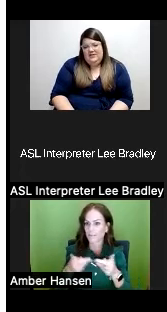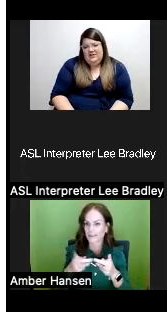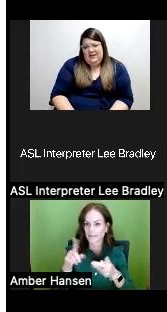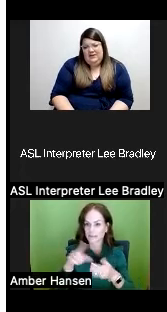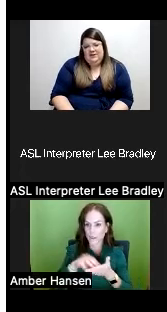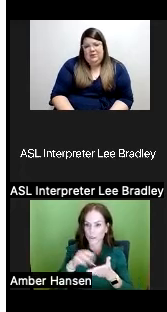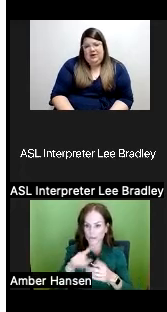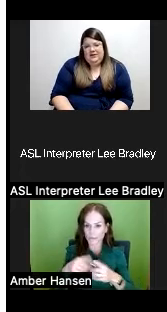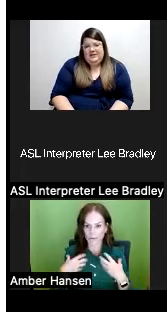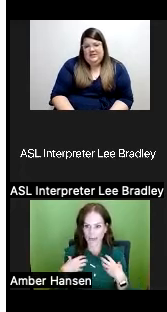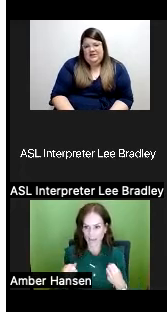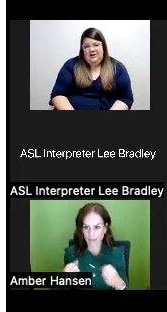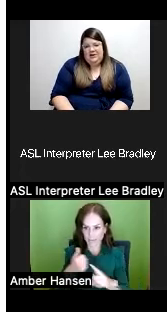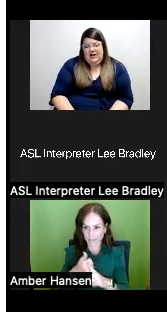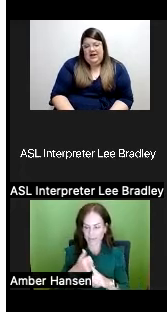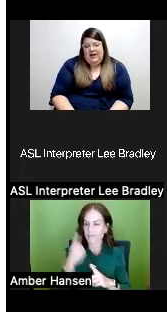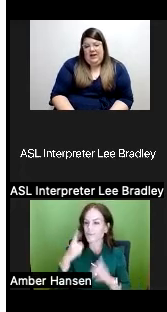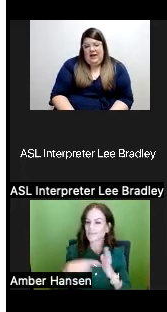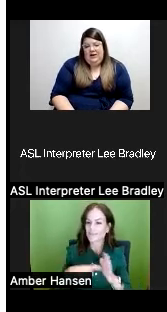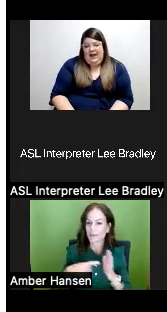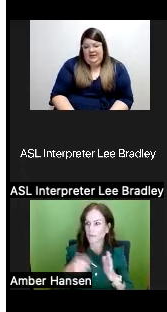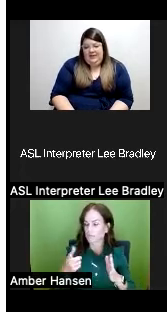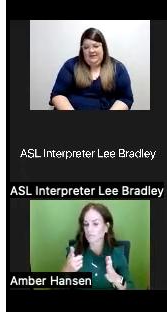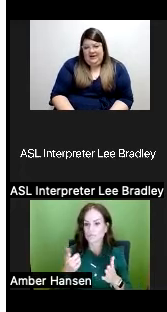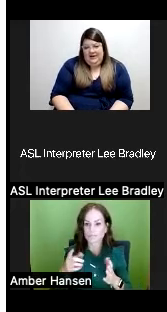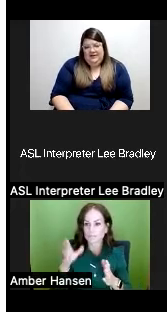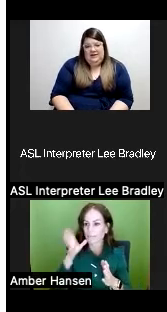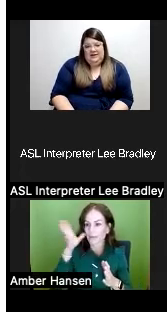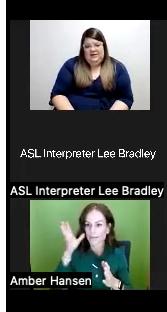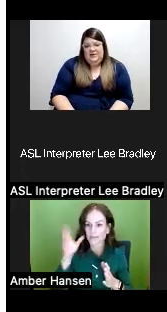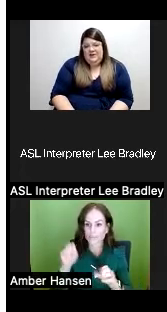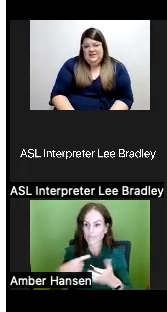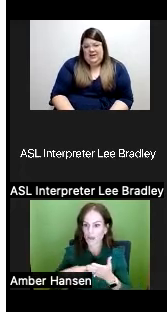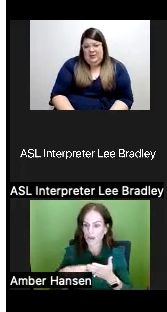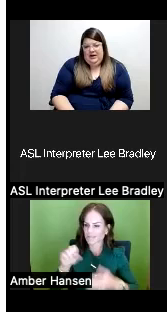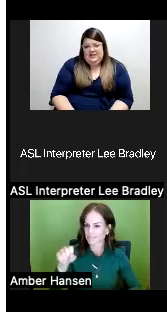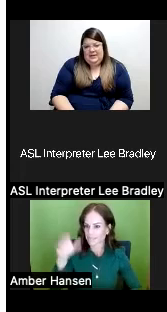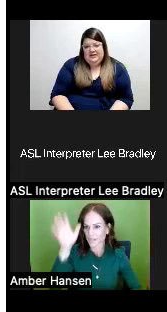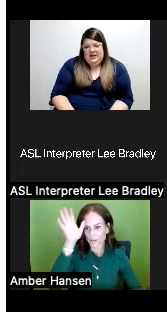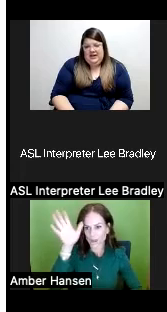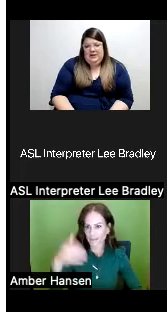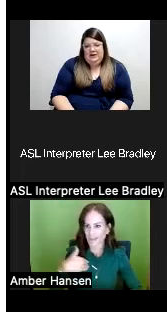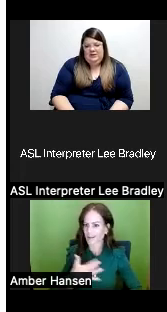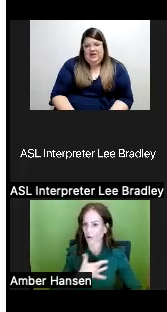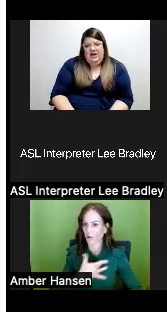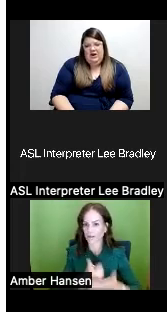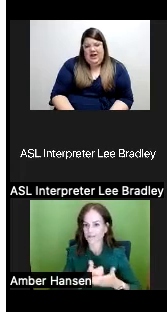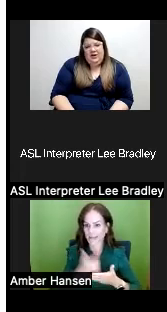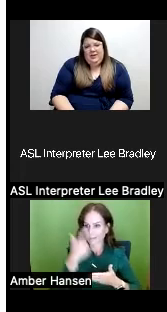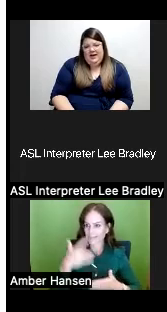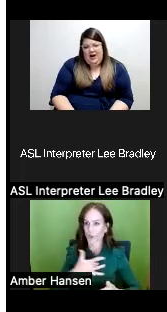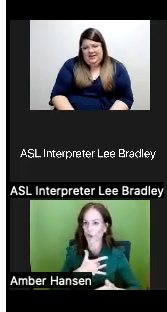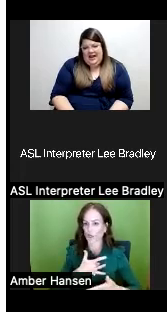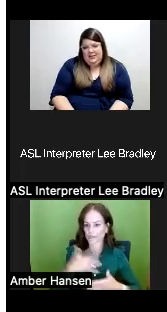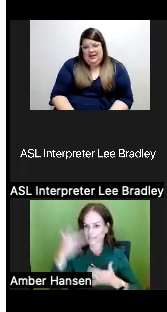Also, the dinner table is an important place to learn about health even. So for example, parents might be talking about, oh yeah,